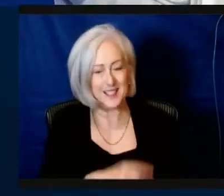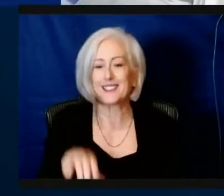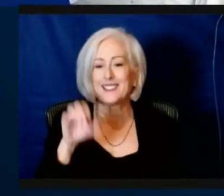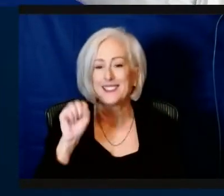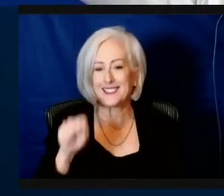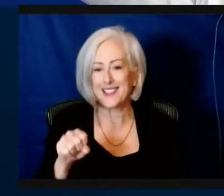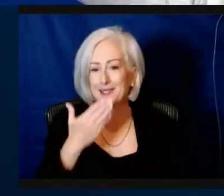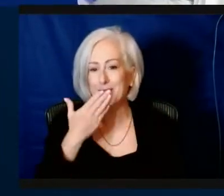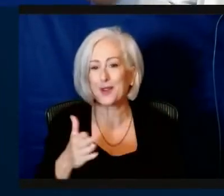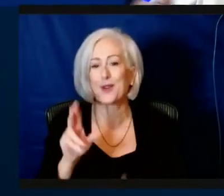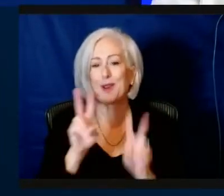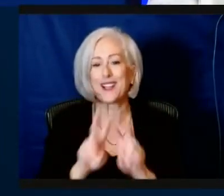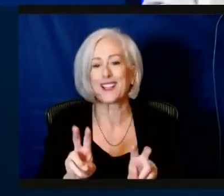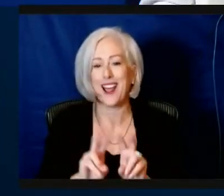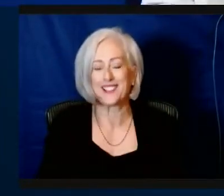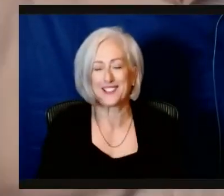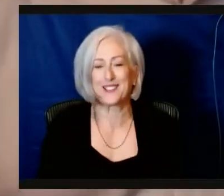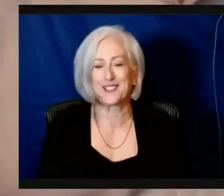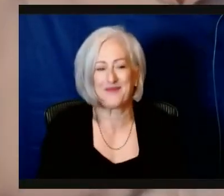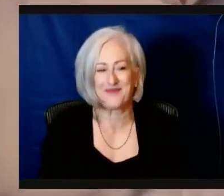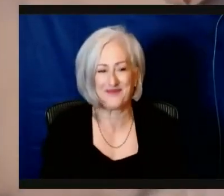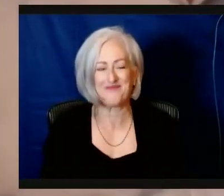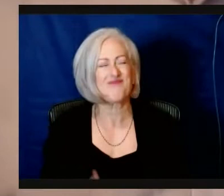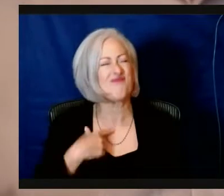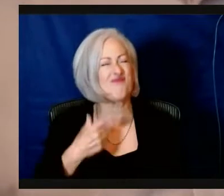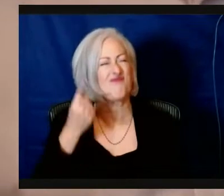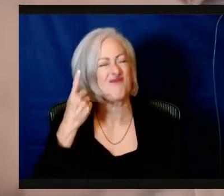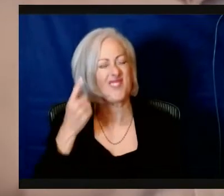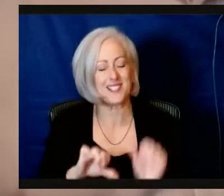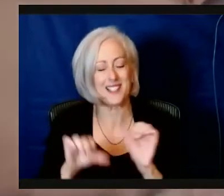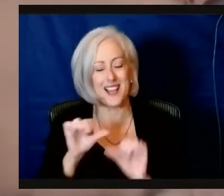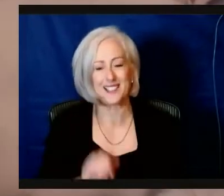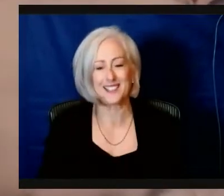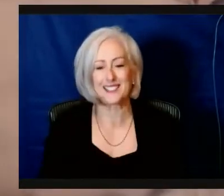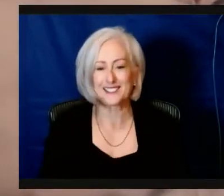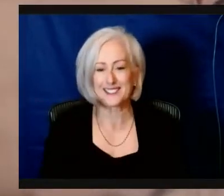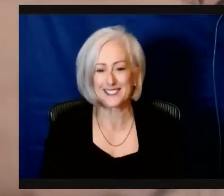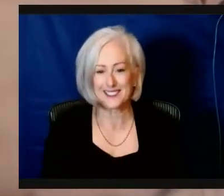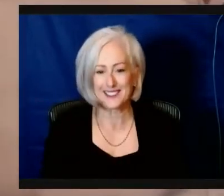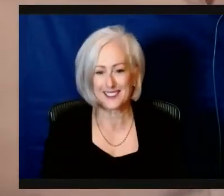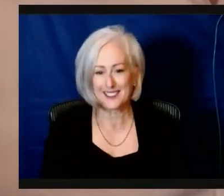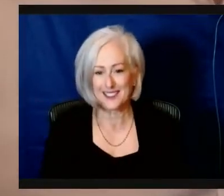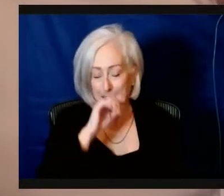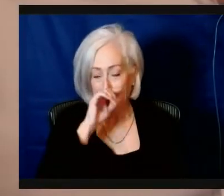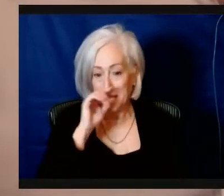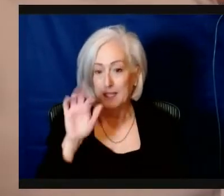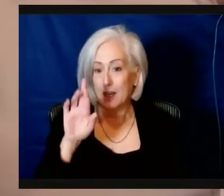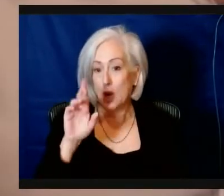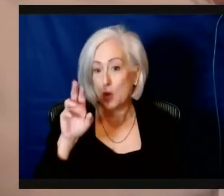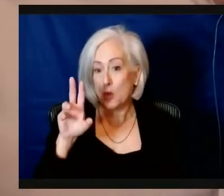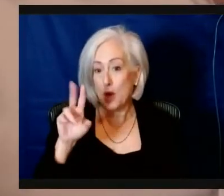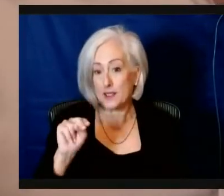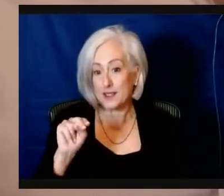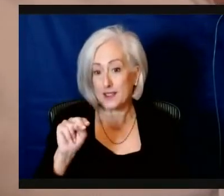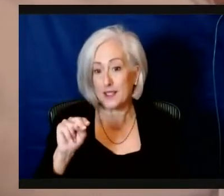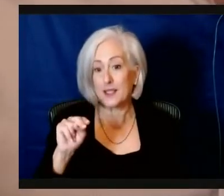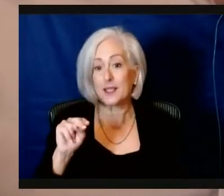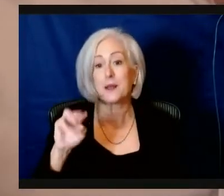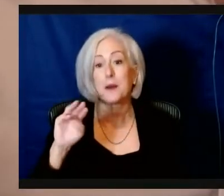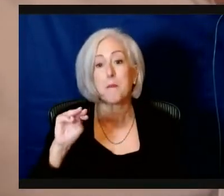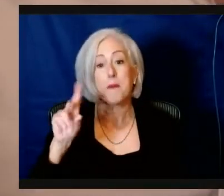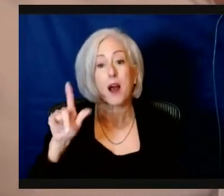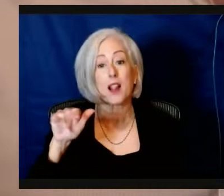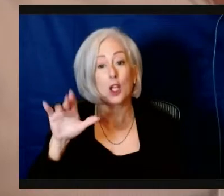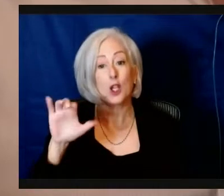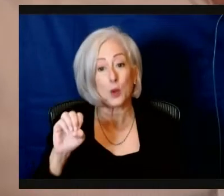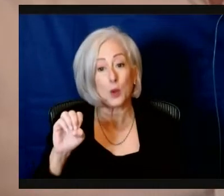analogy. So I've but I got will science just add down. that we'll just add that this arrestin molecule gets its name, as Derek mentioned, they